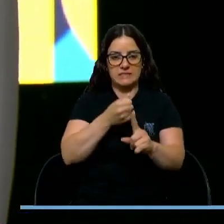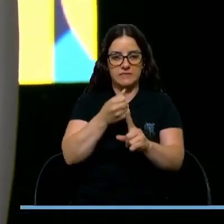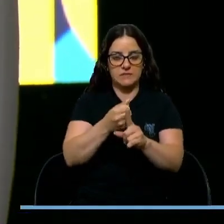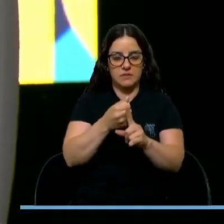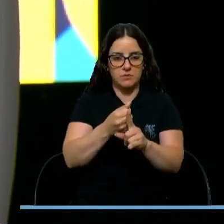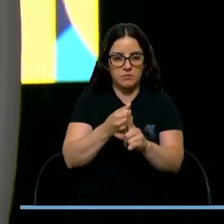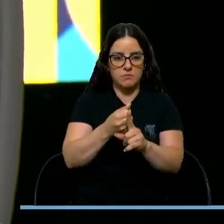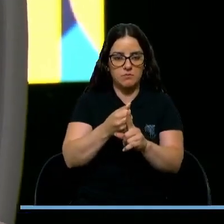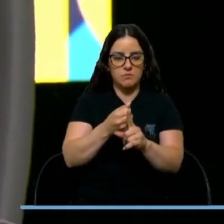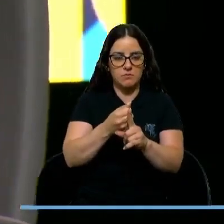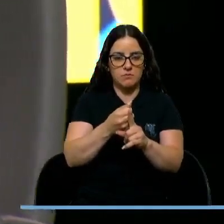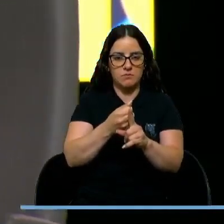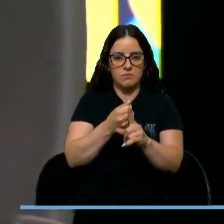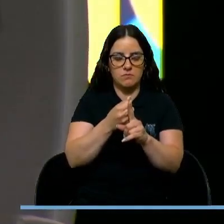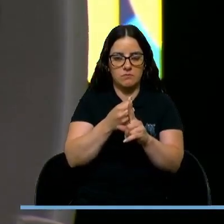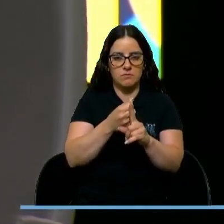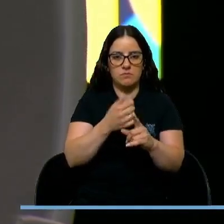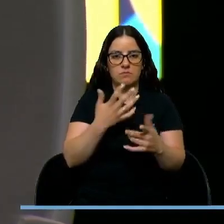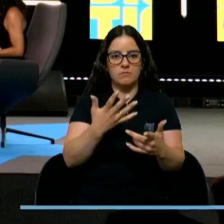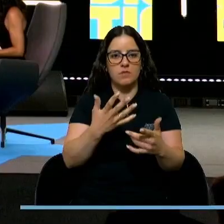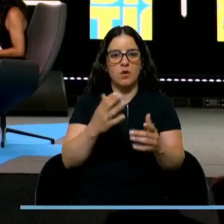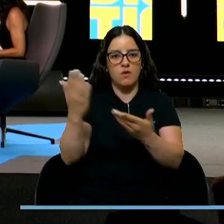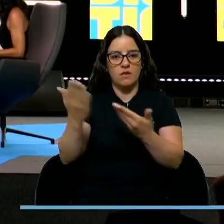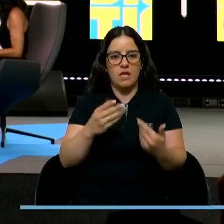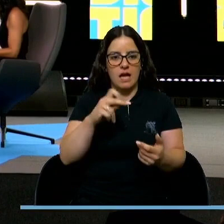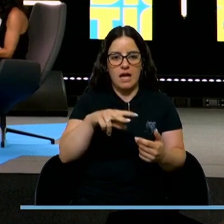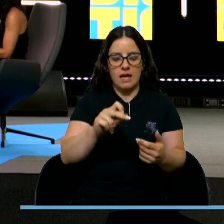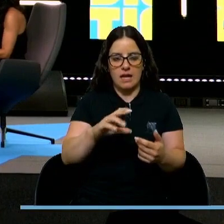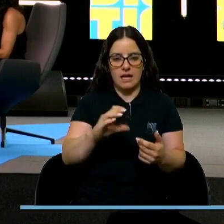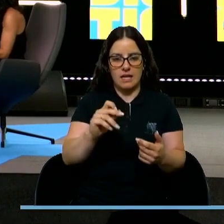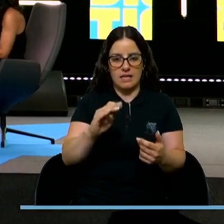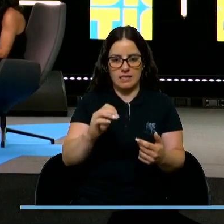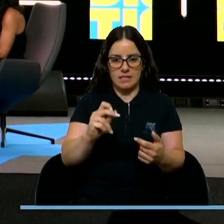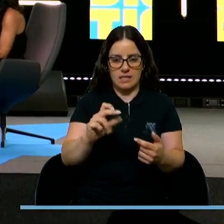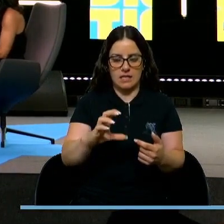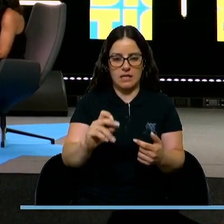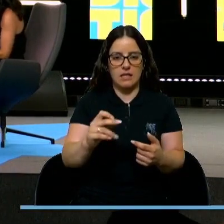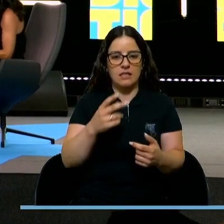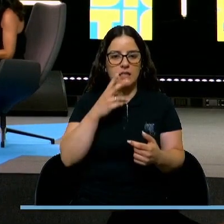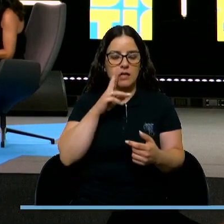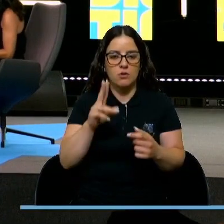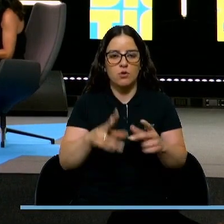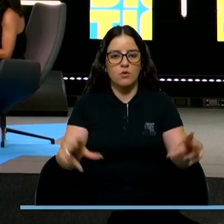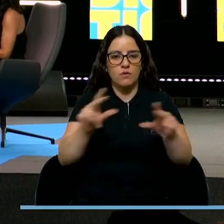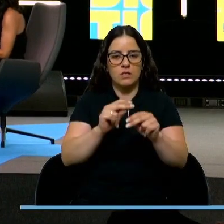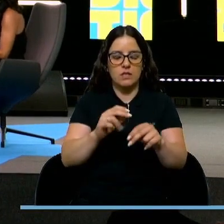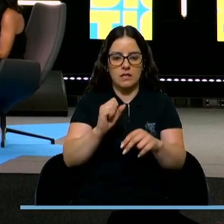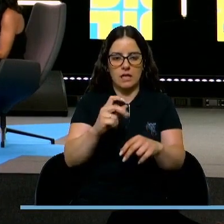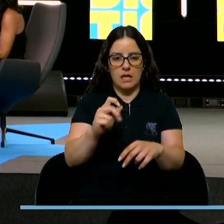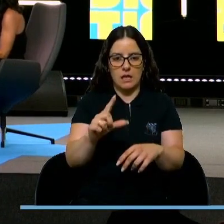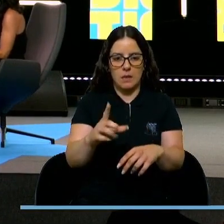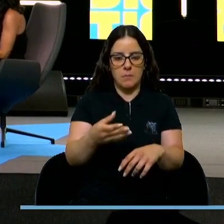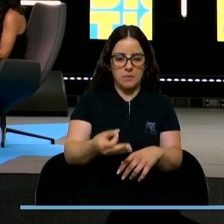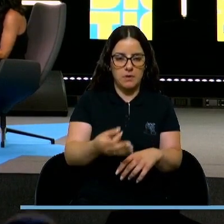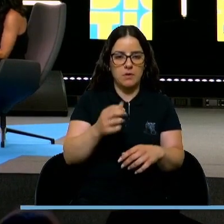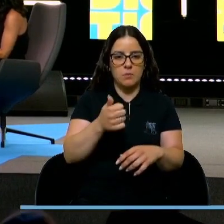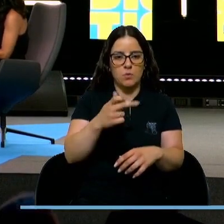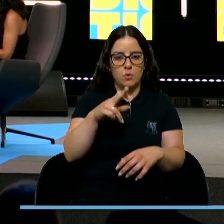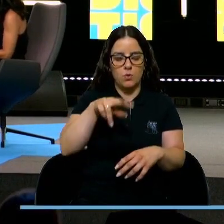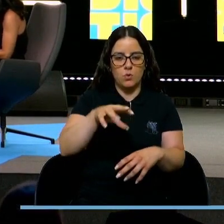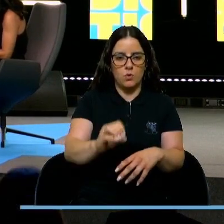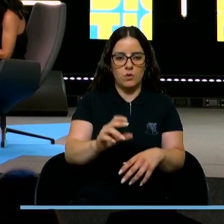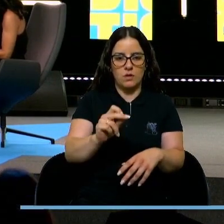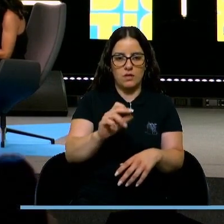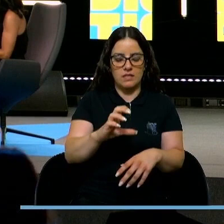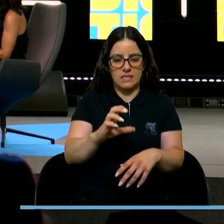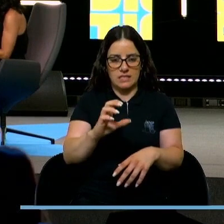to listen on. Our guests are Anna Casata from Galp, Bruno Martinez, Sandra